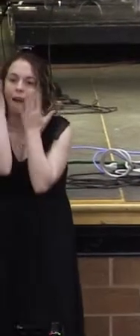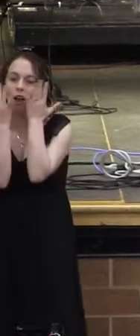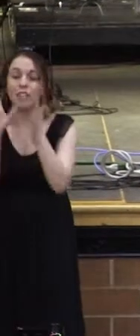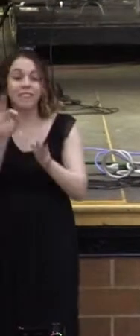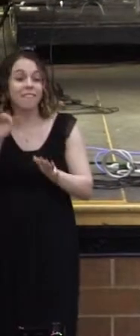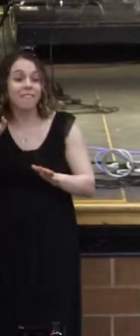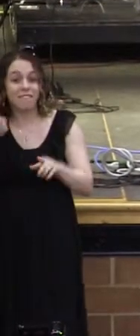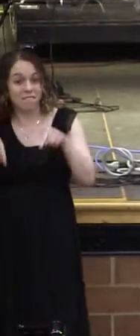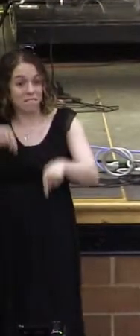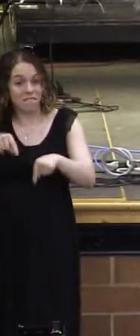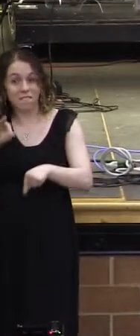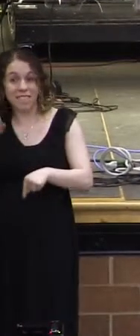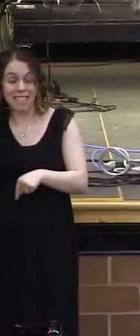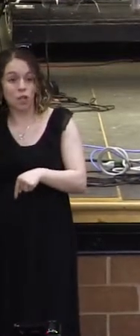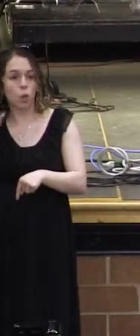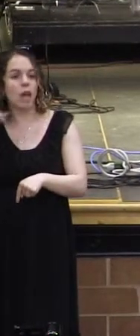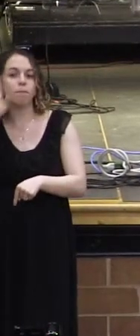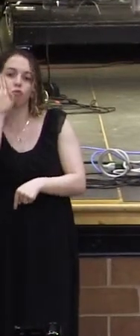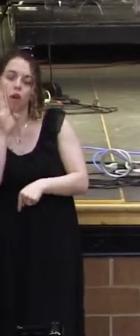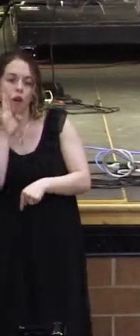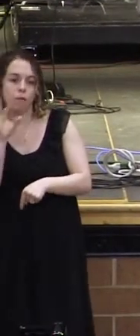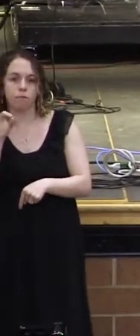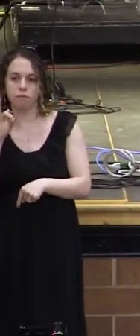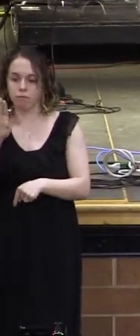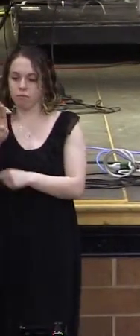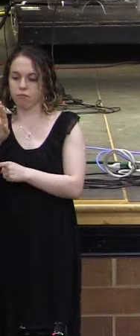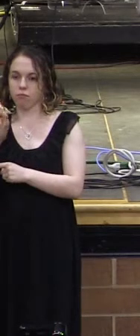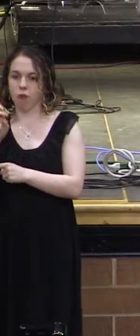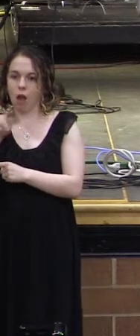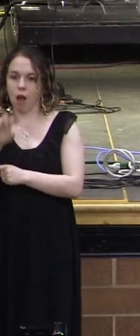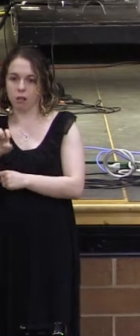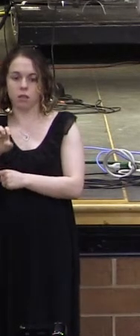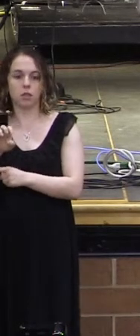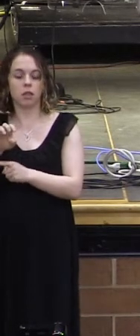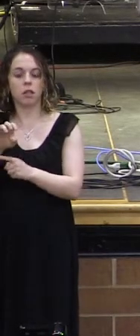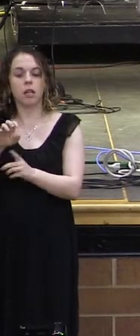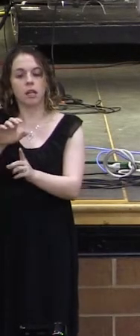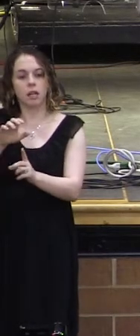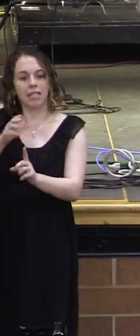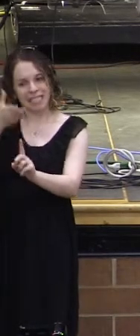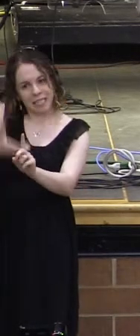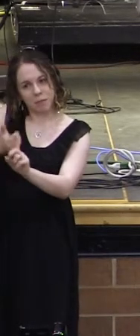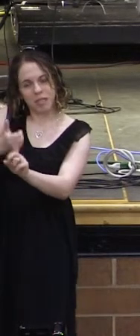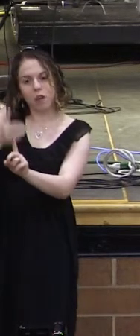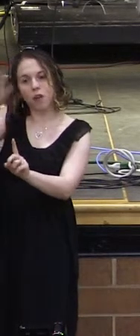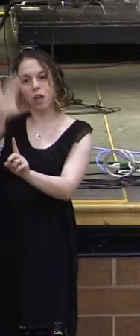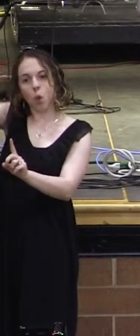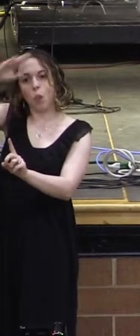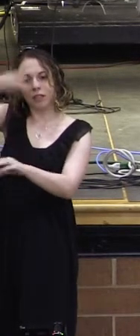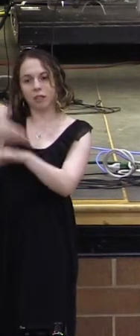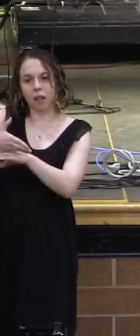bronze notice it Jesus refers to himself as the Son of God somebody ask me why that's a big